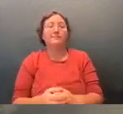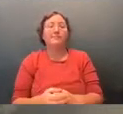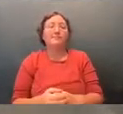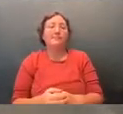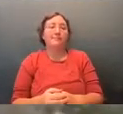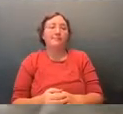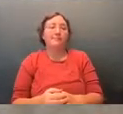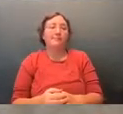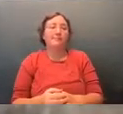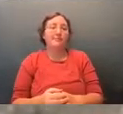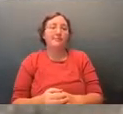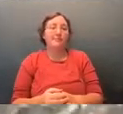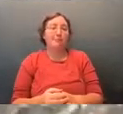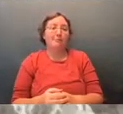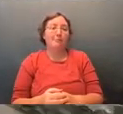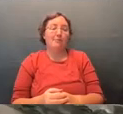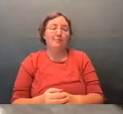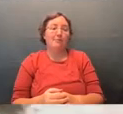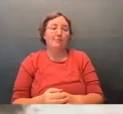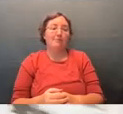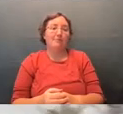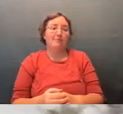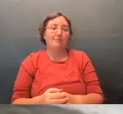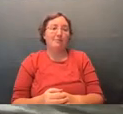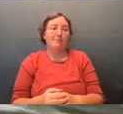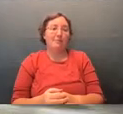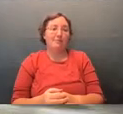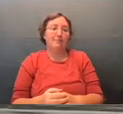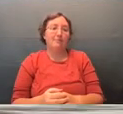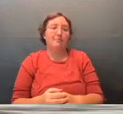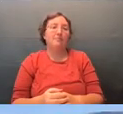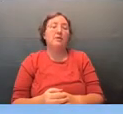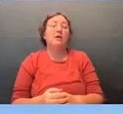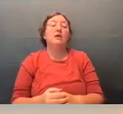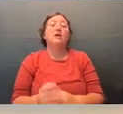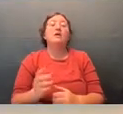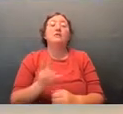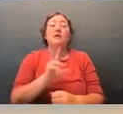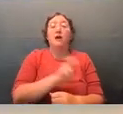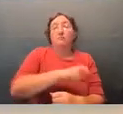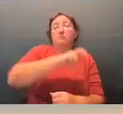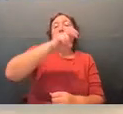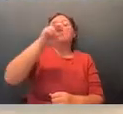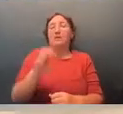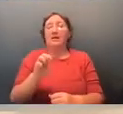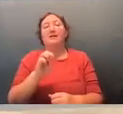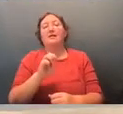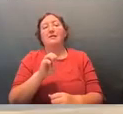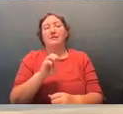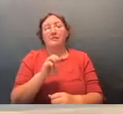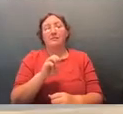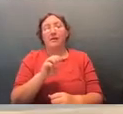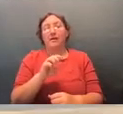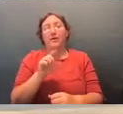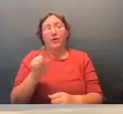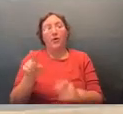From Convict Lake, we're just going to hop over to the eastern side of the Eastern Sierra, or the eastern side of the 395, and we're going to